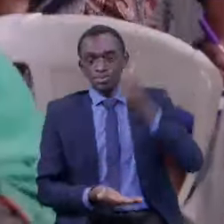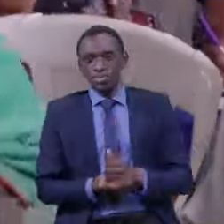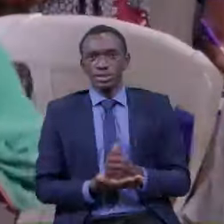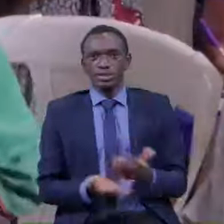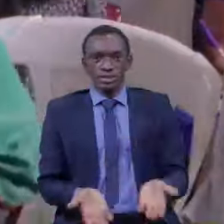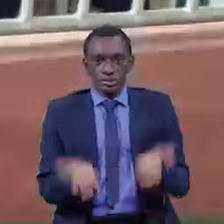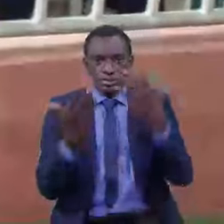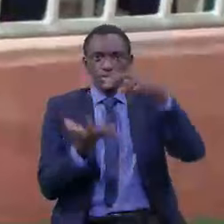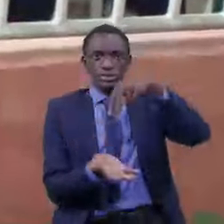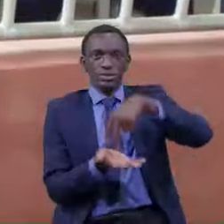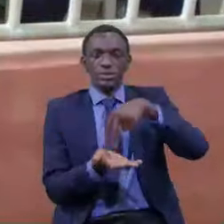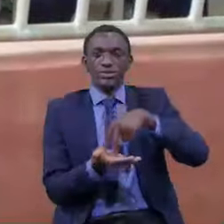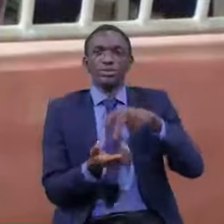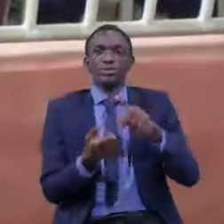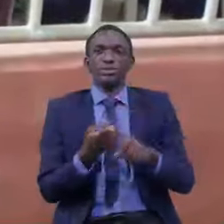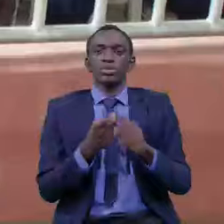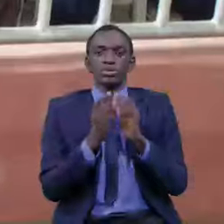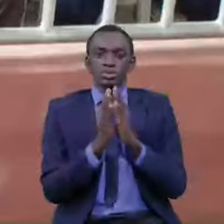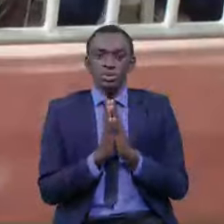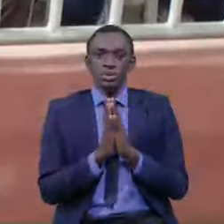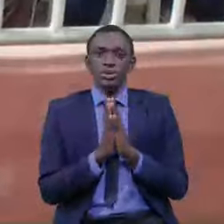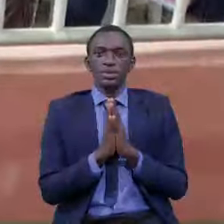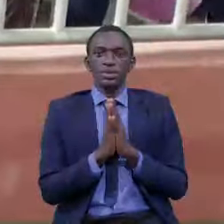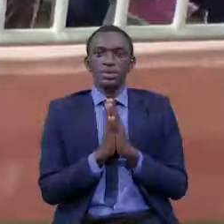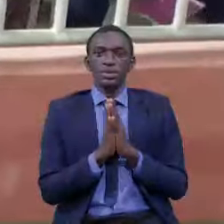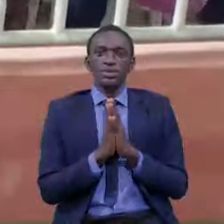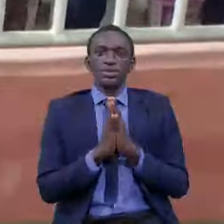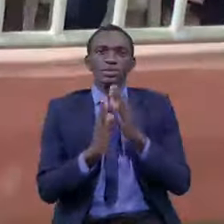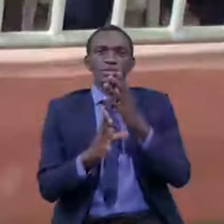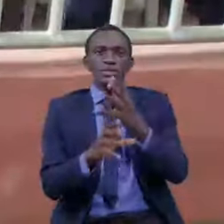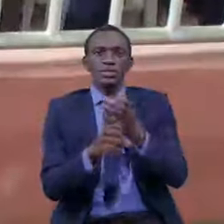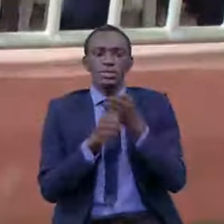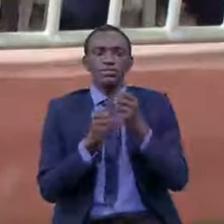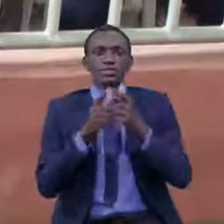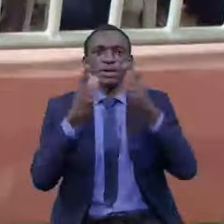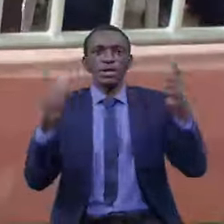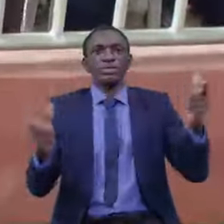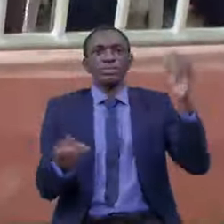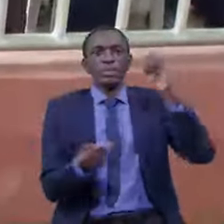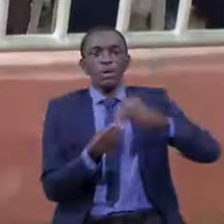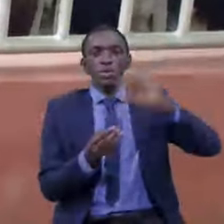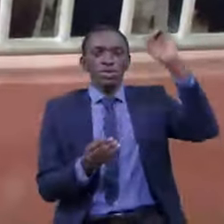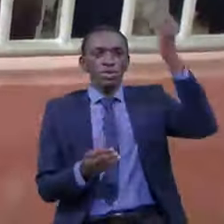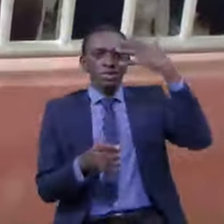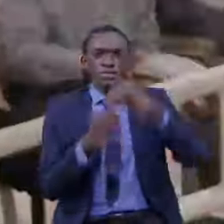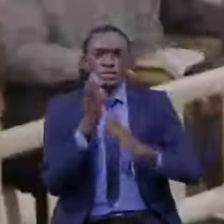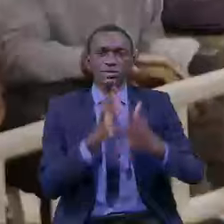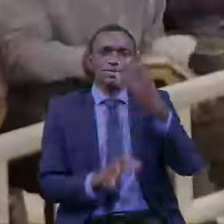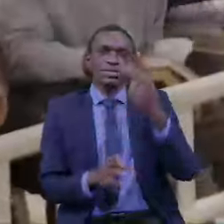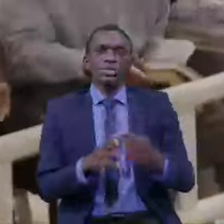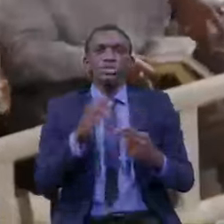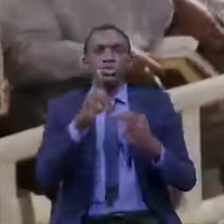pray. You are receiving greater grace. You're having greater